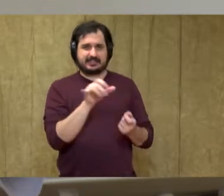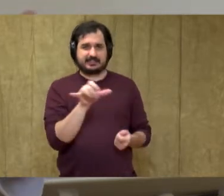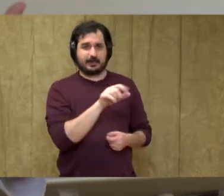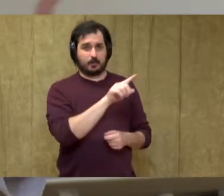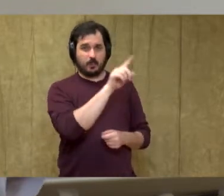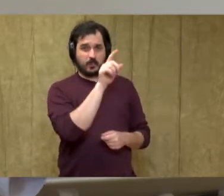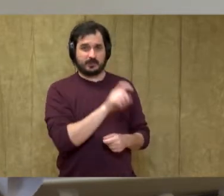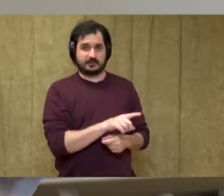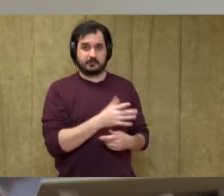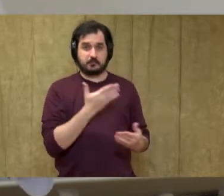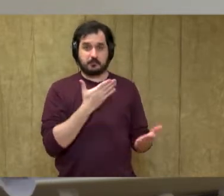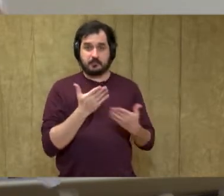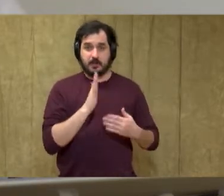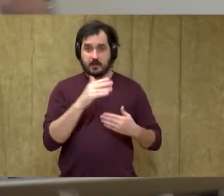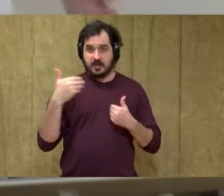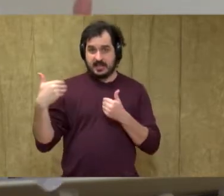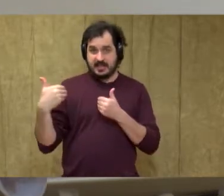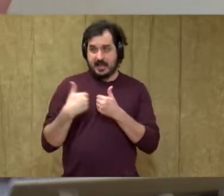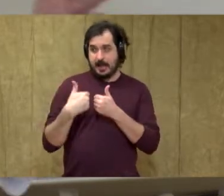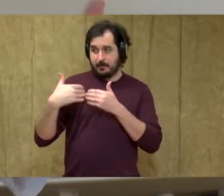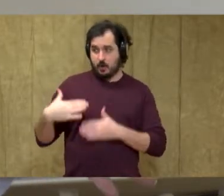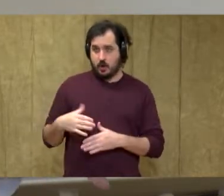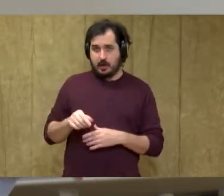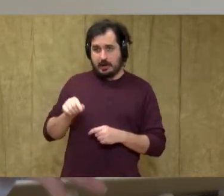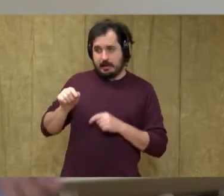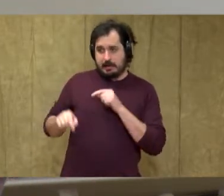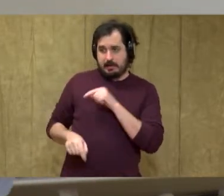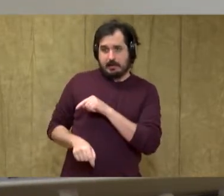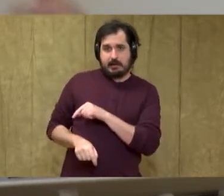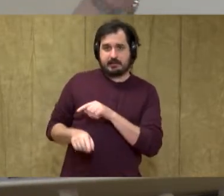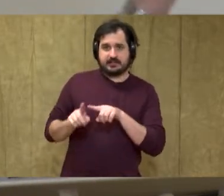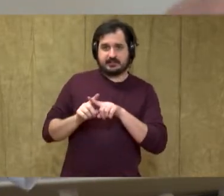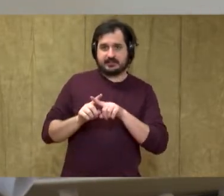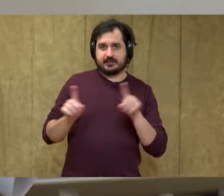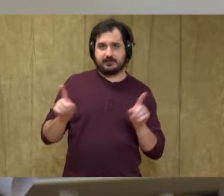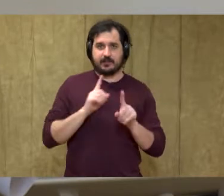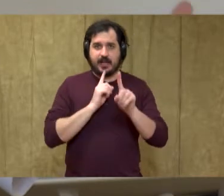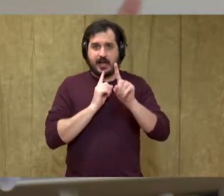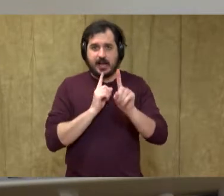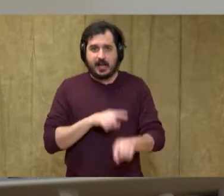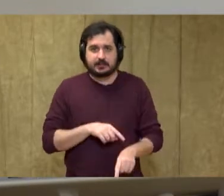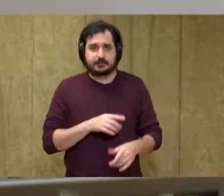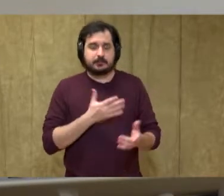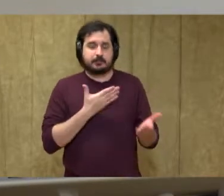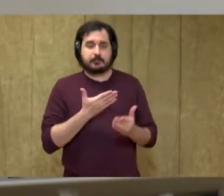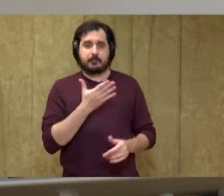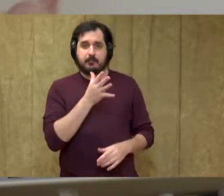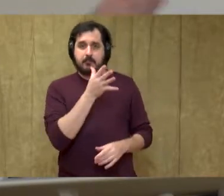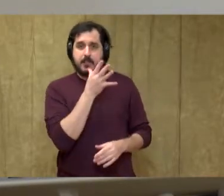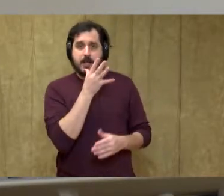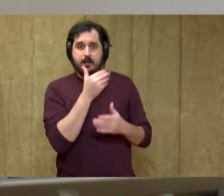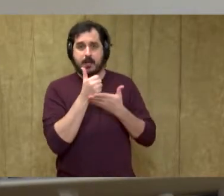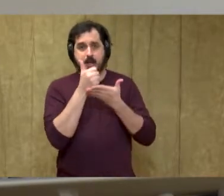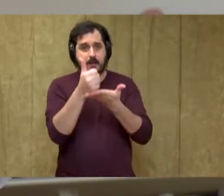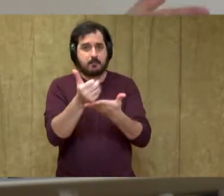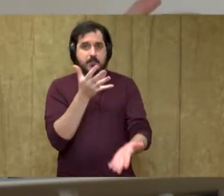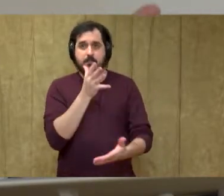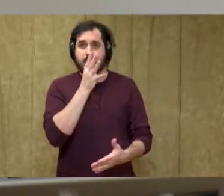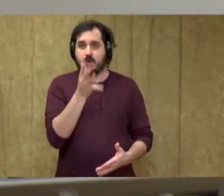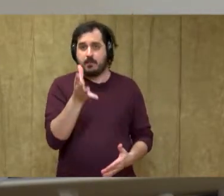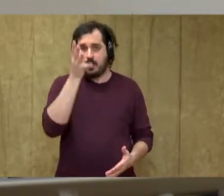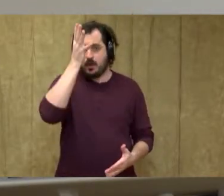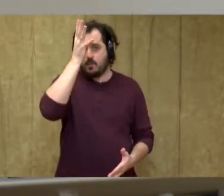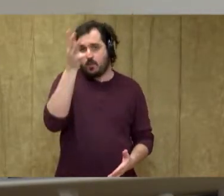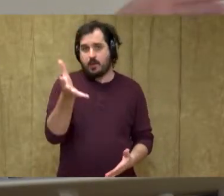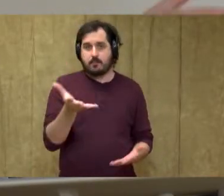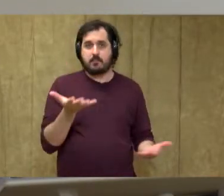maybe your neighbors come over and worked the same problems with you, or maybe your mom's helping you, or your grandma, your grandpa, and